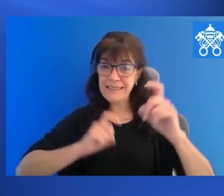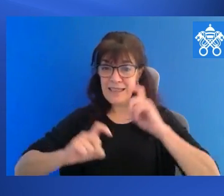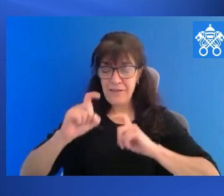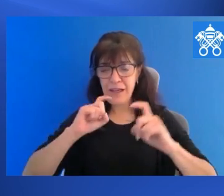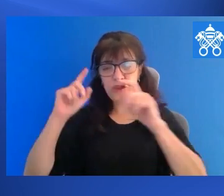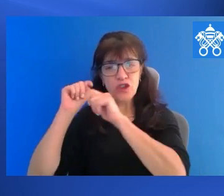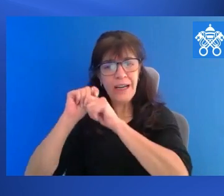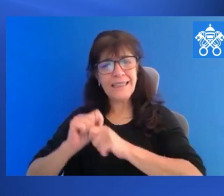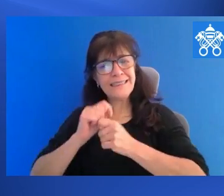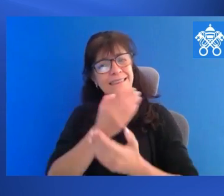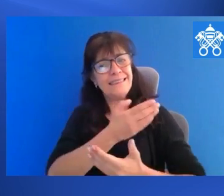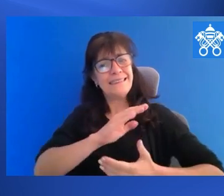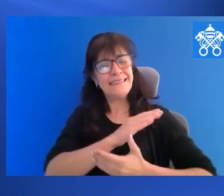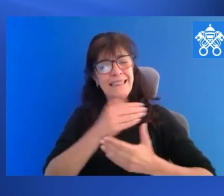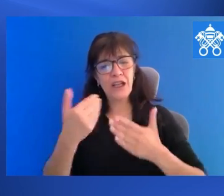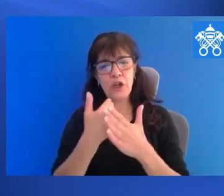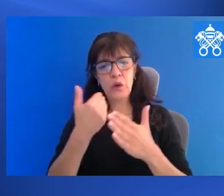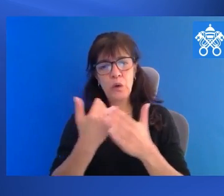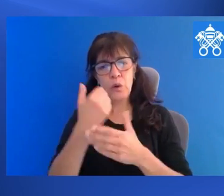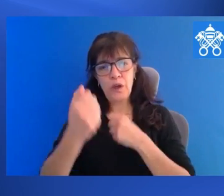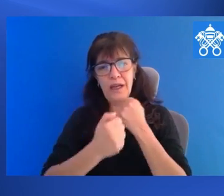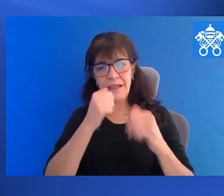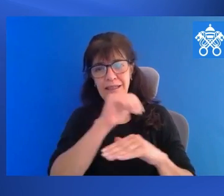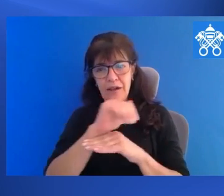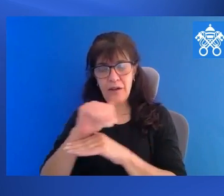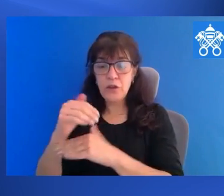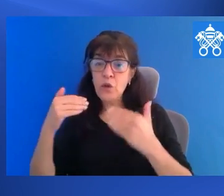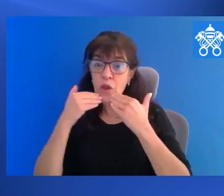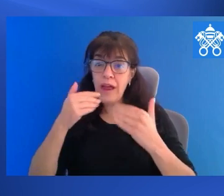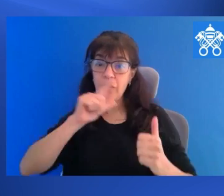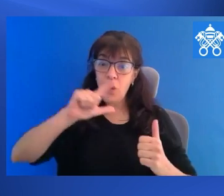New Year's Eve, to thank the Lord for the past year.